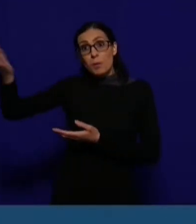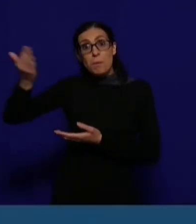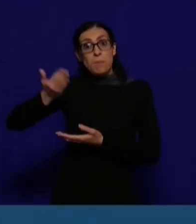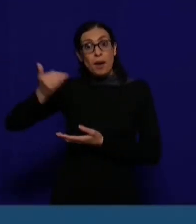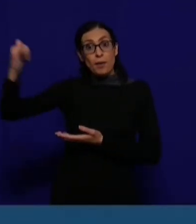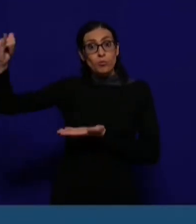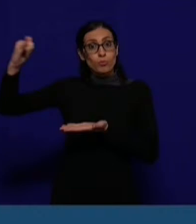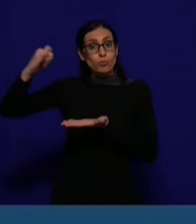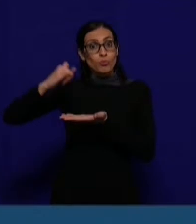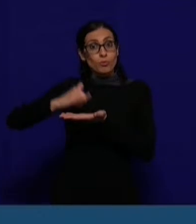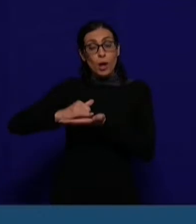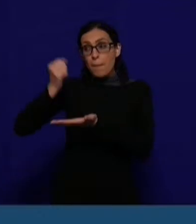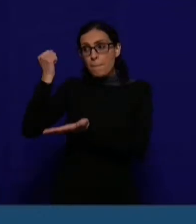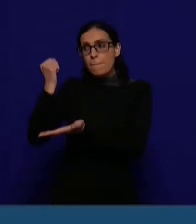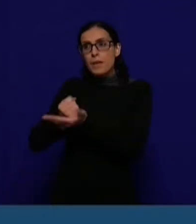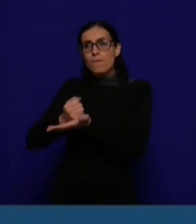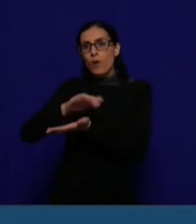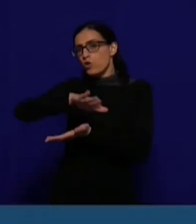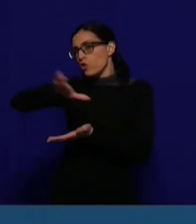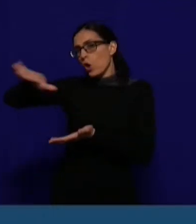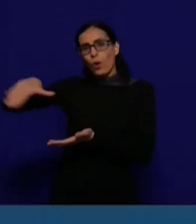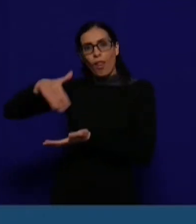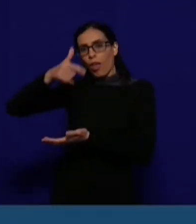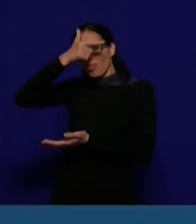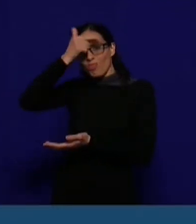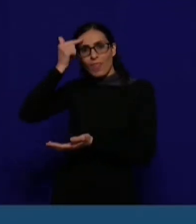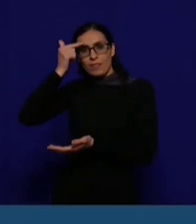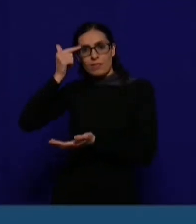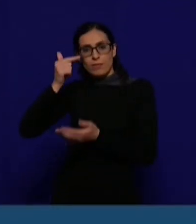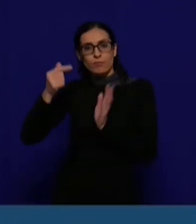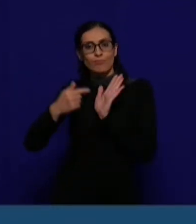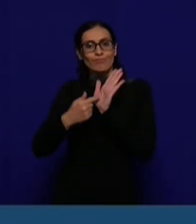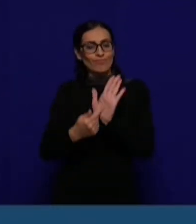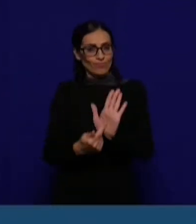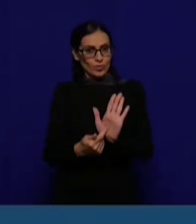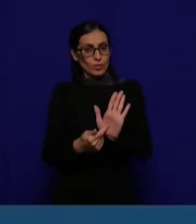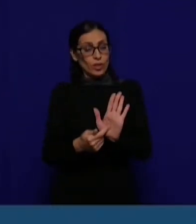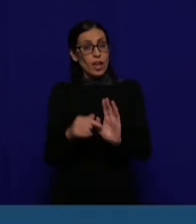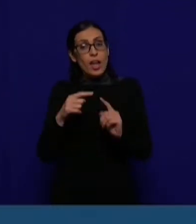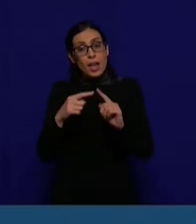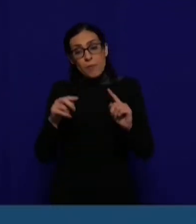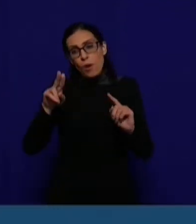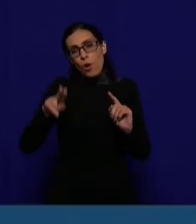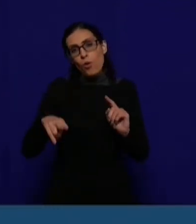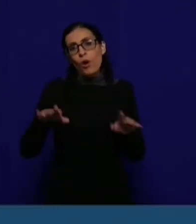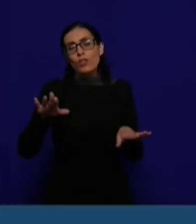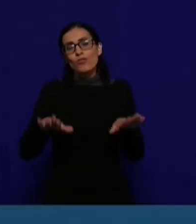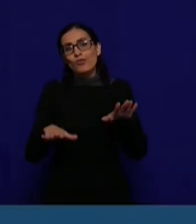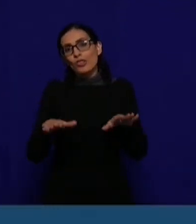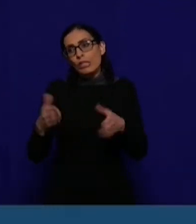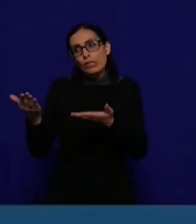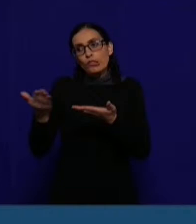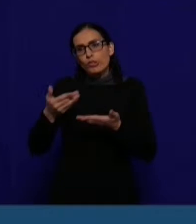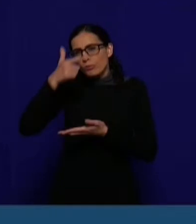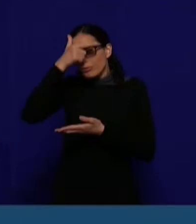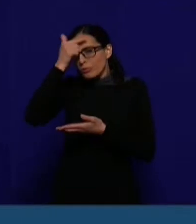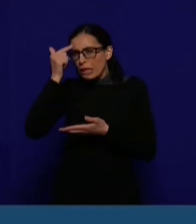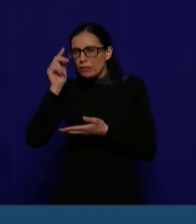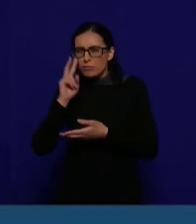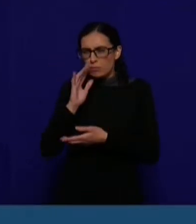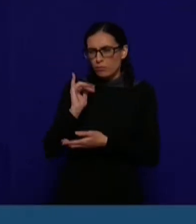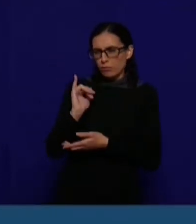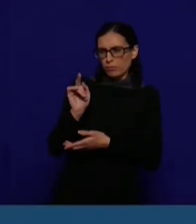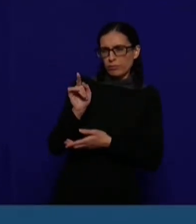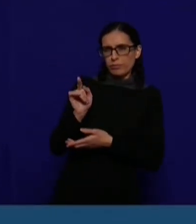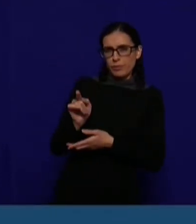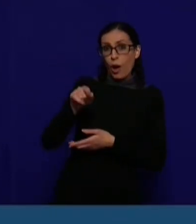jistgħu jiġu għal Malta u r-red zones ukoll ikunu qegħdin f'kwarantina, però jista' jkollok ukoll każijiet li avolja jkollhom it-test u mbagħad jiġu